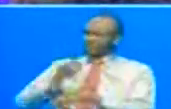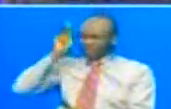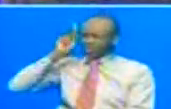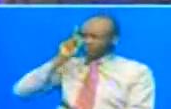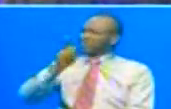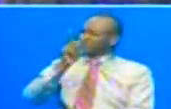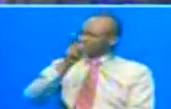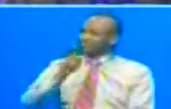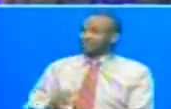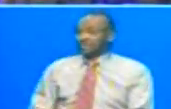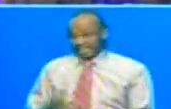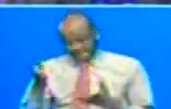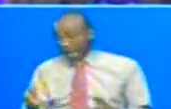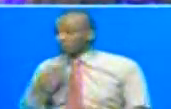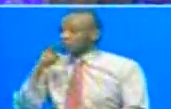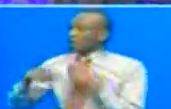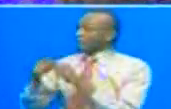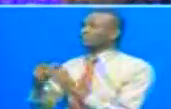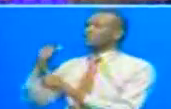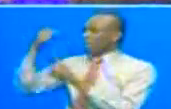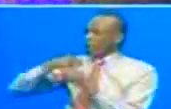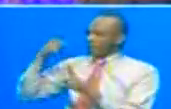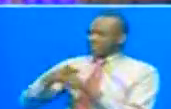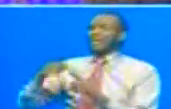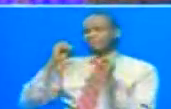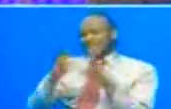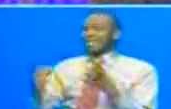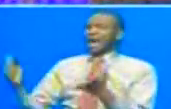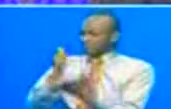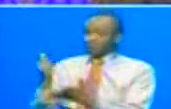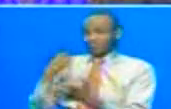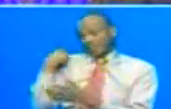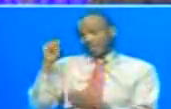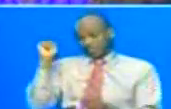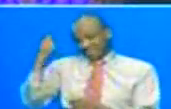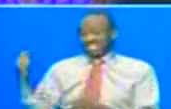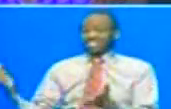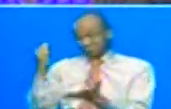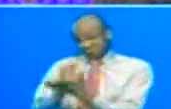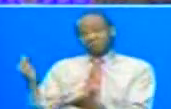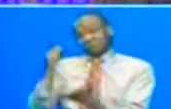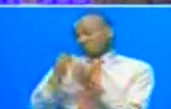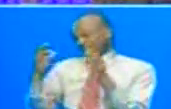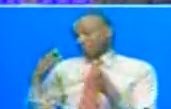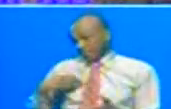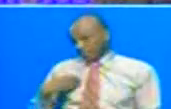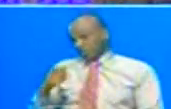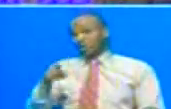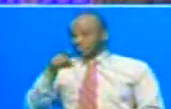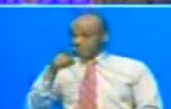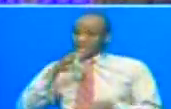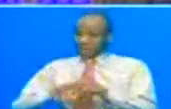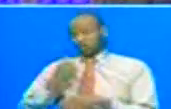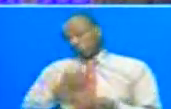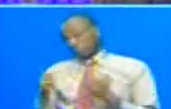Okay, speaking of not being afraid, Miguna, there was a whole bunch of appointments made by the president recently, parastatal appointments. Mm-hmm. You didn't get one, I didn't get